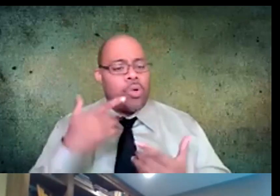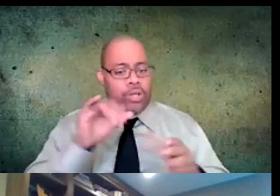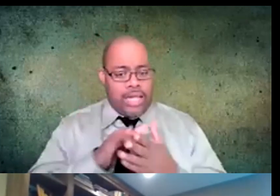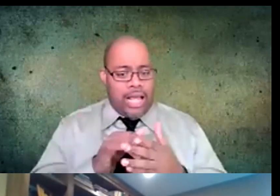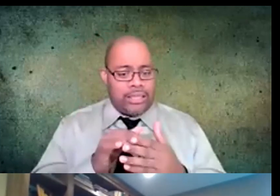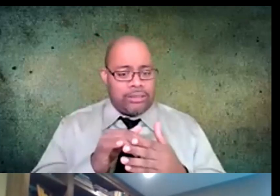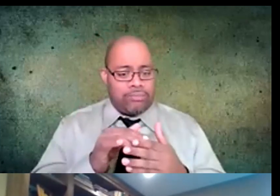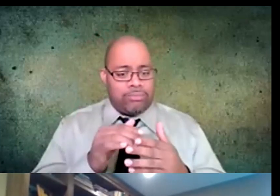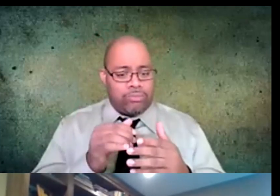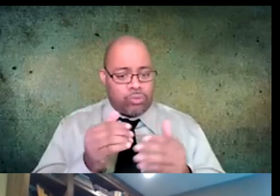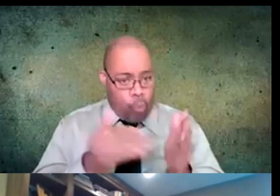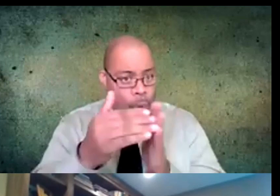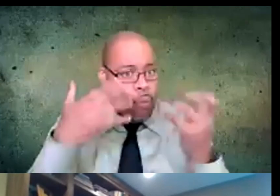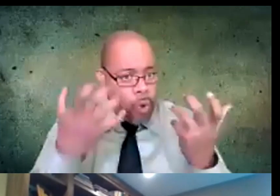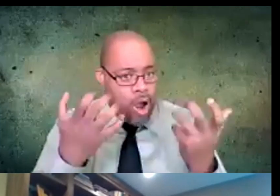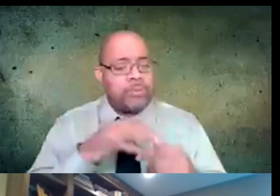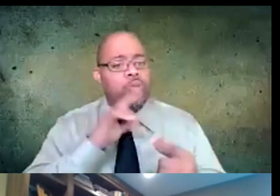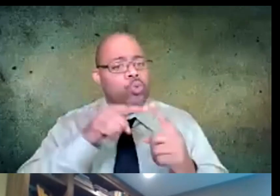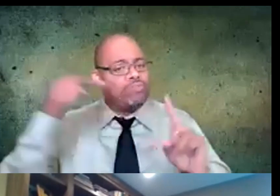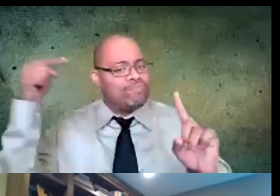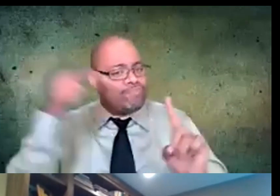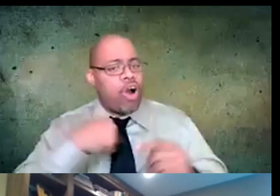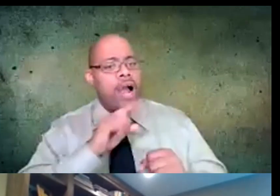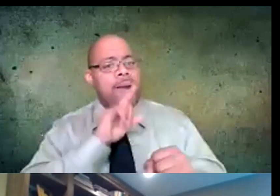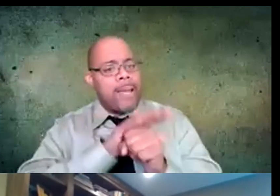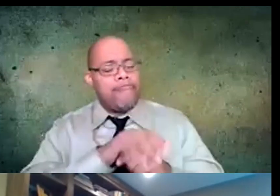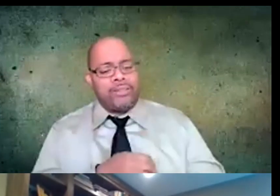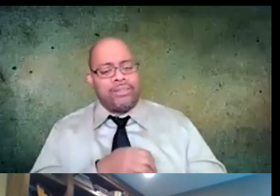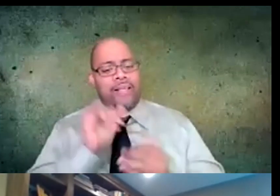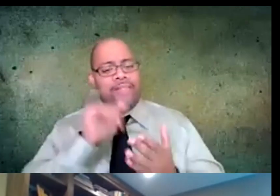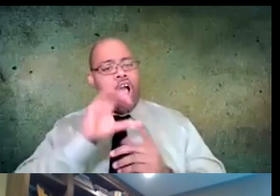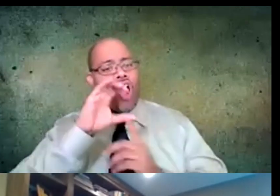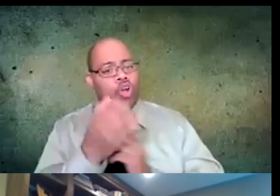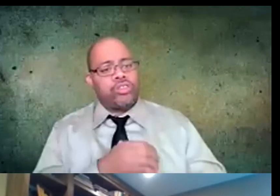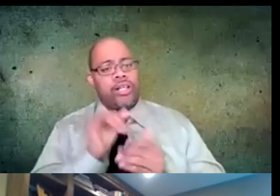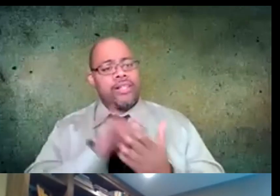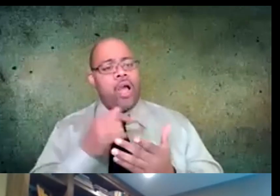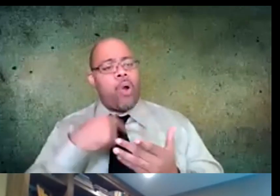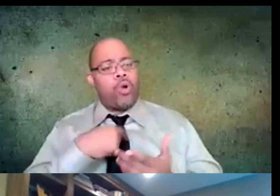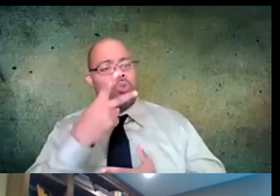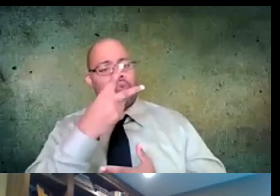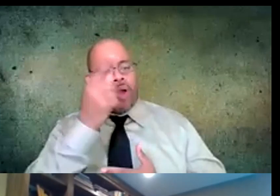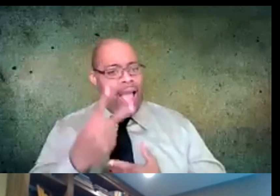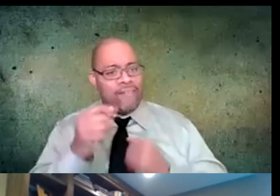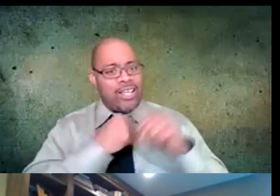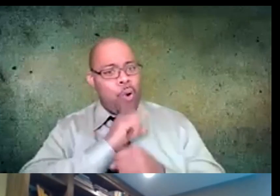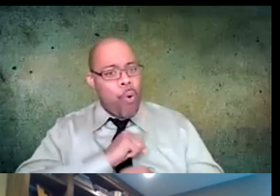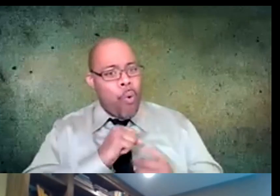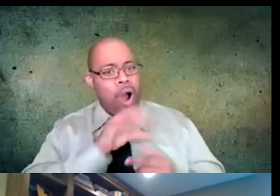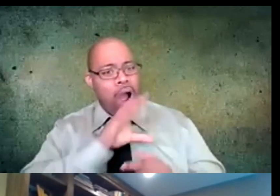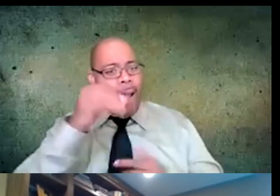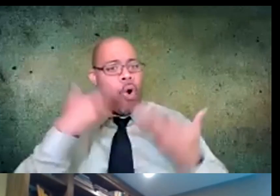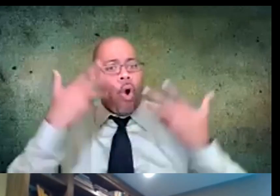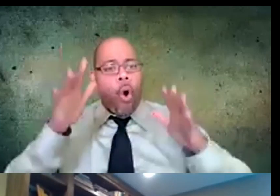And again, I think it speaks to our commitment and our culture that we're 2.5 years old and we're